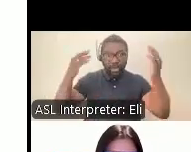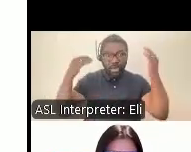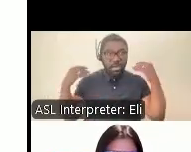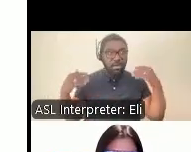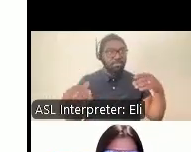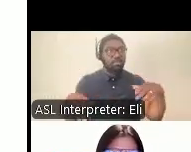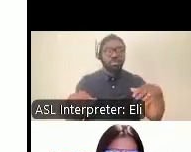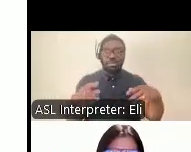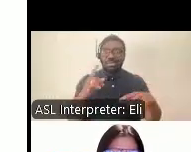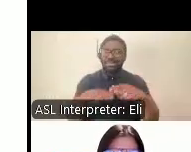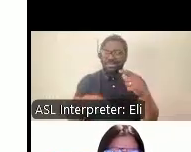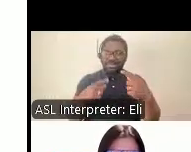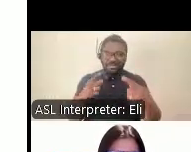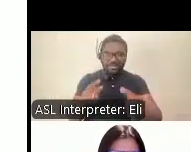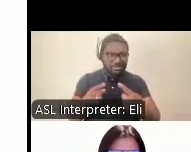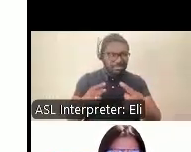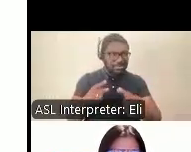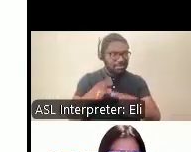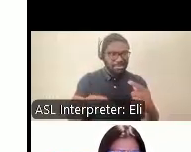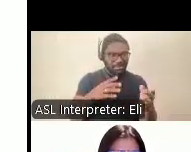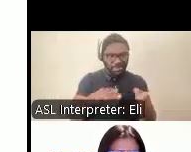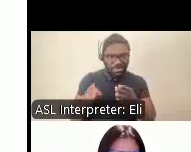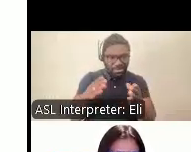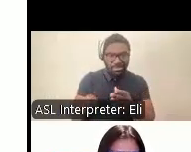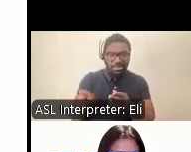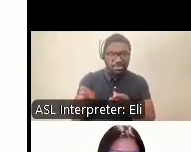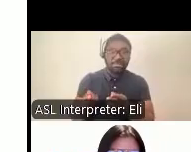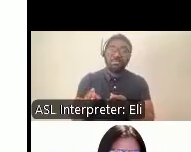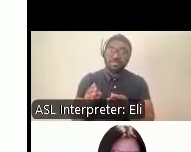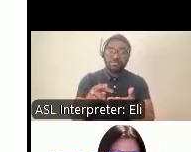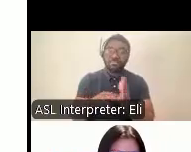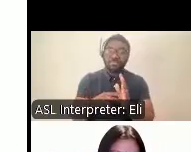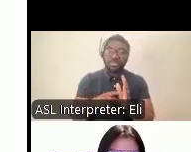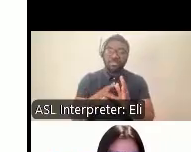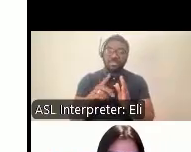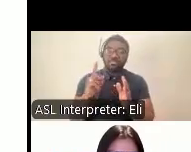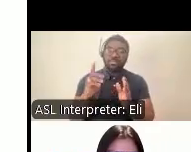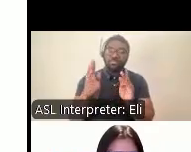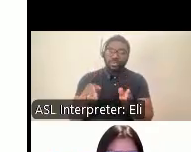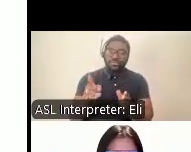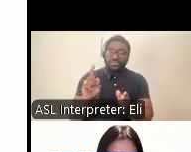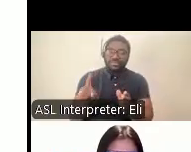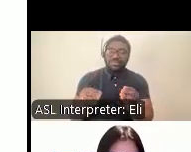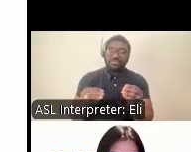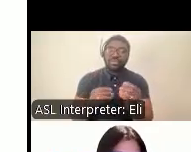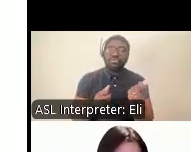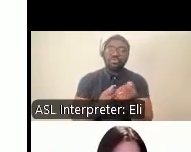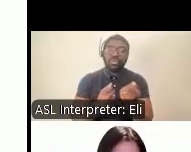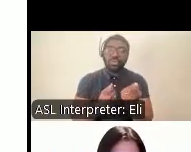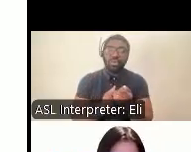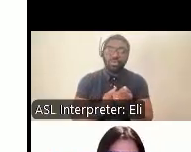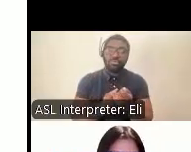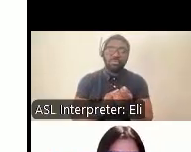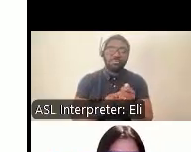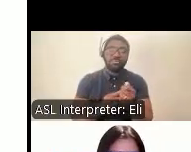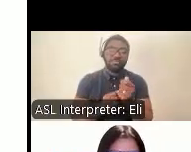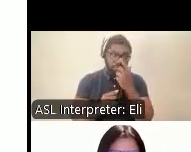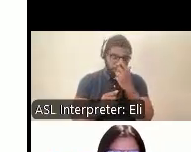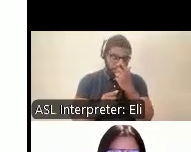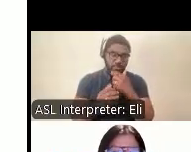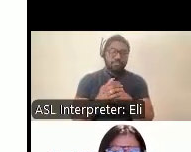planning. These can be signs that additional support could help them stay engaged and moving forward towards their employment